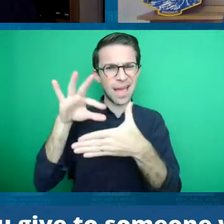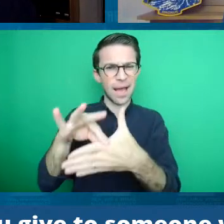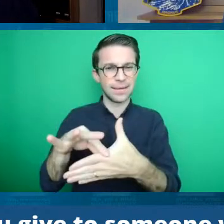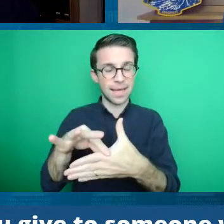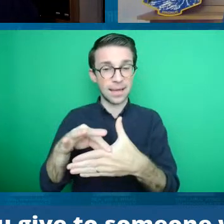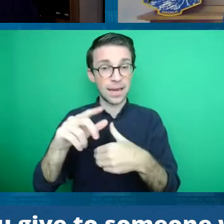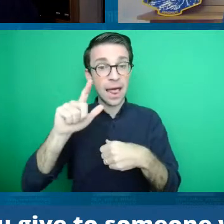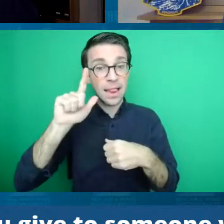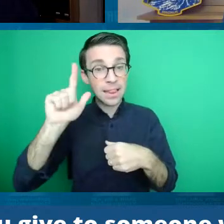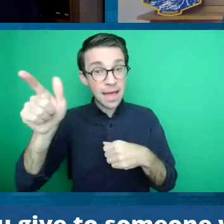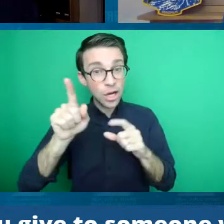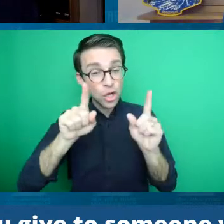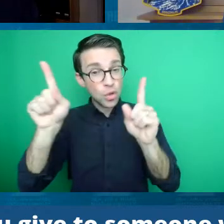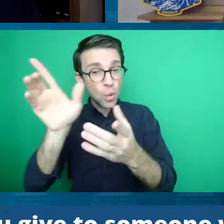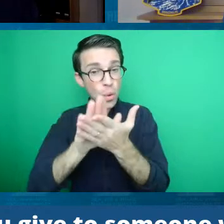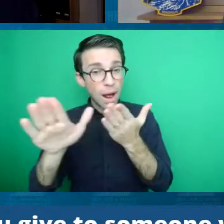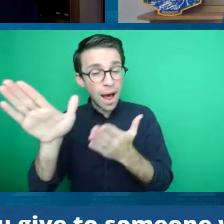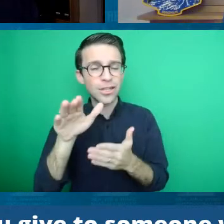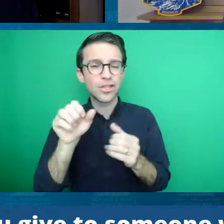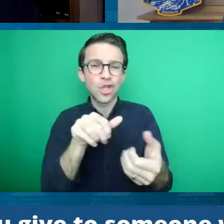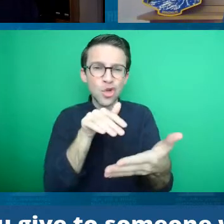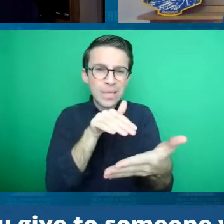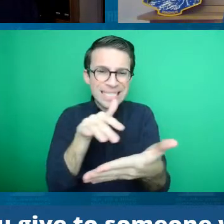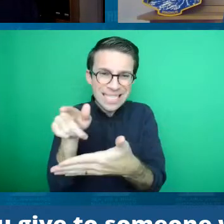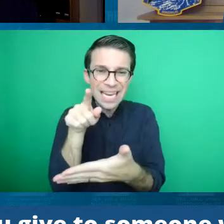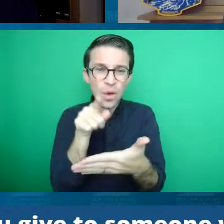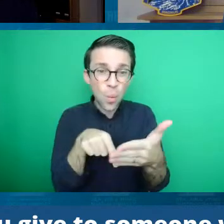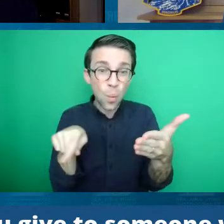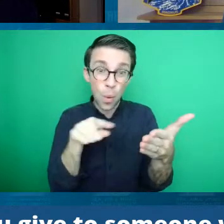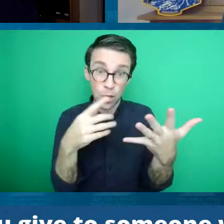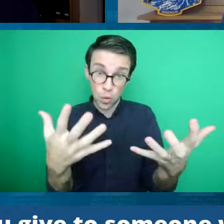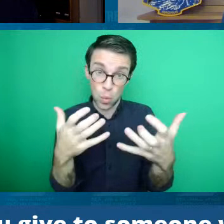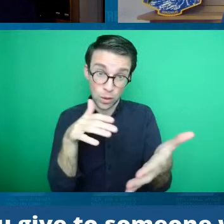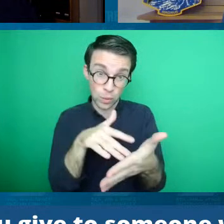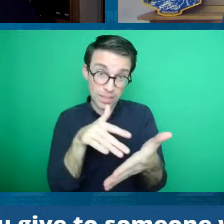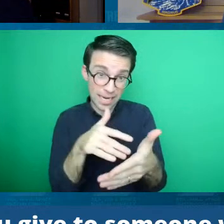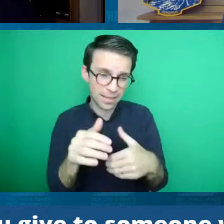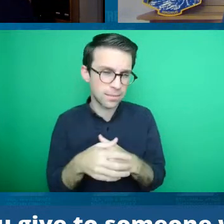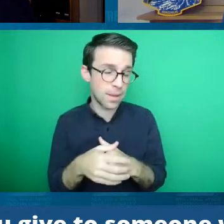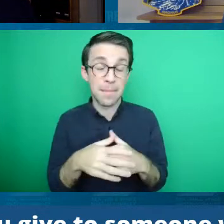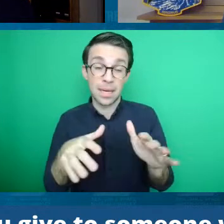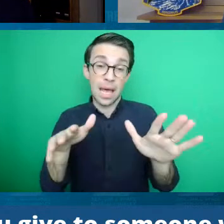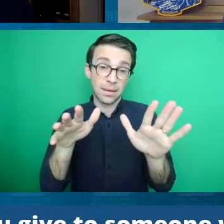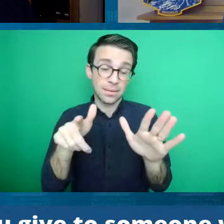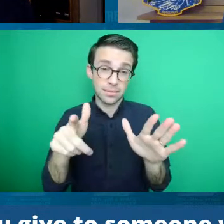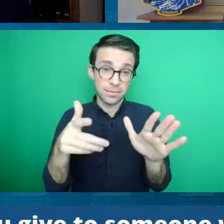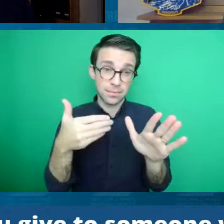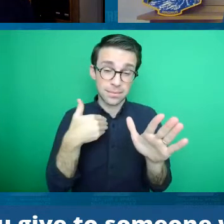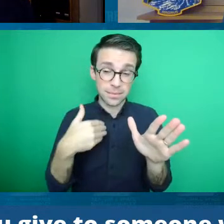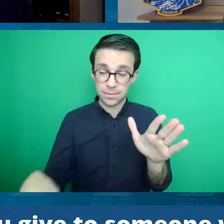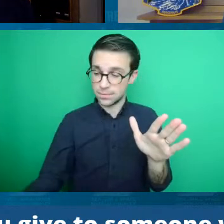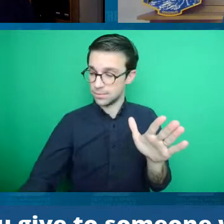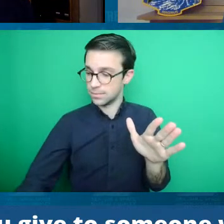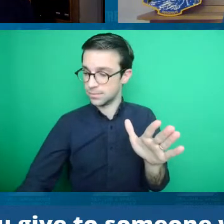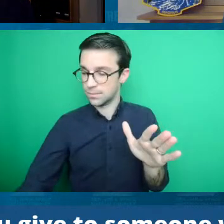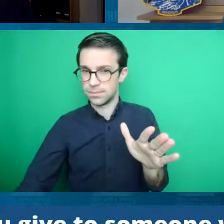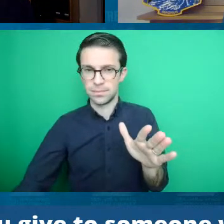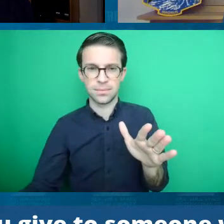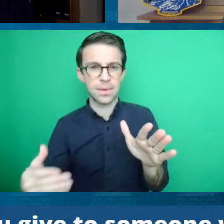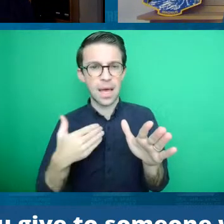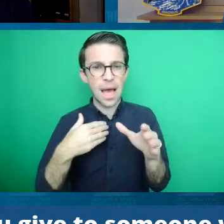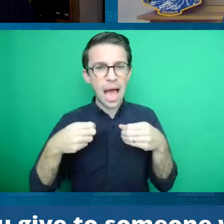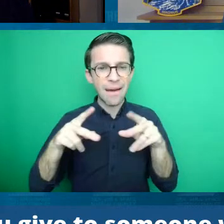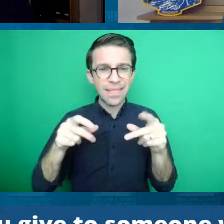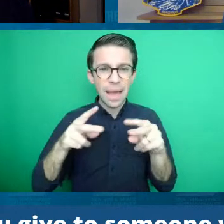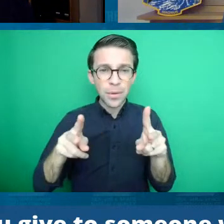to study what you want to study, and even to have the opportunity to go to college. I mean, that was that was not common in my family